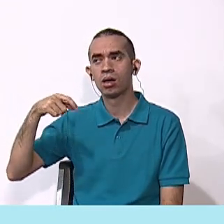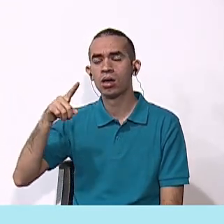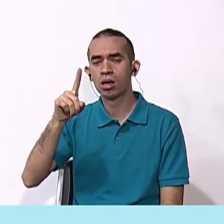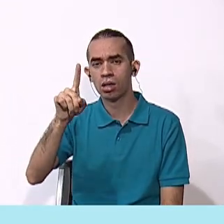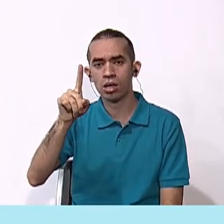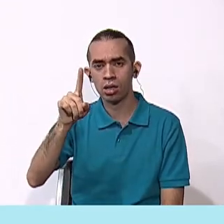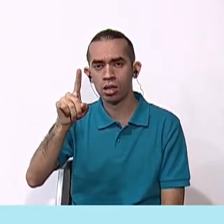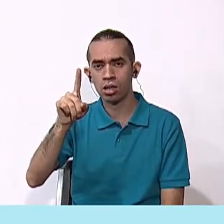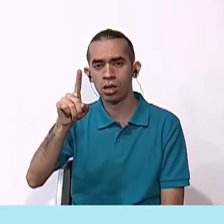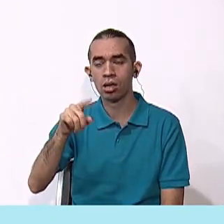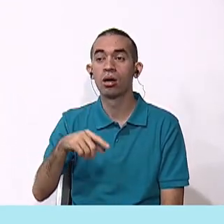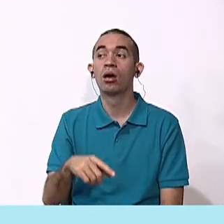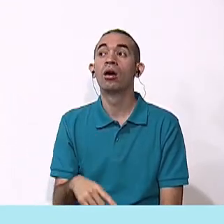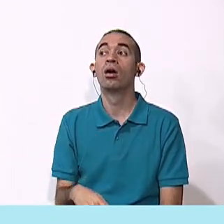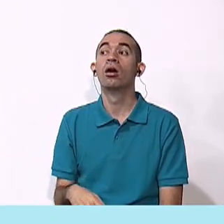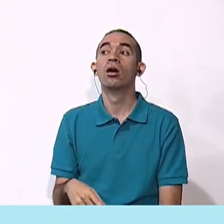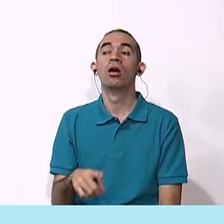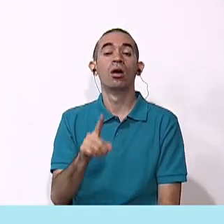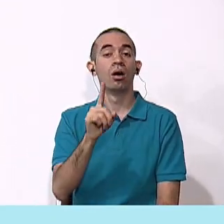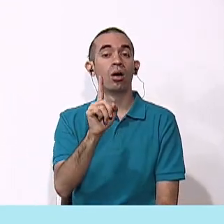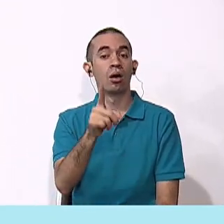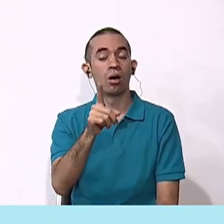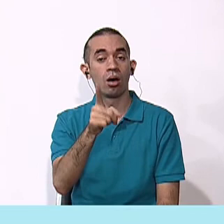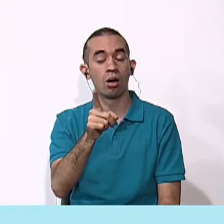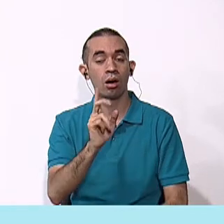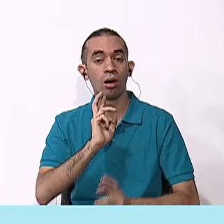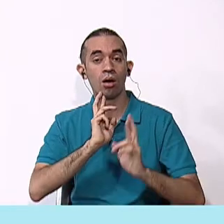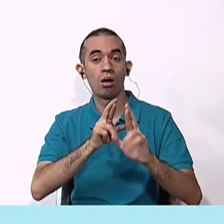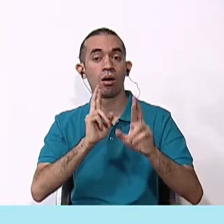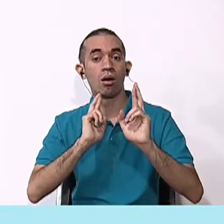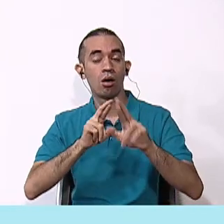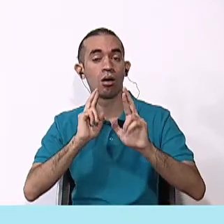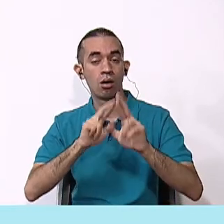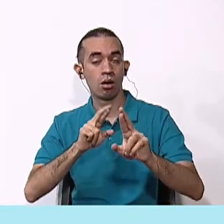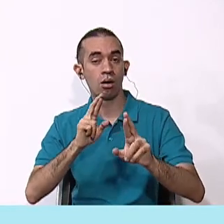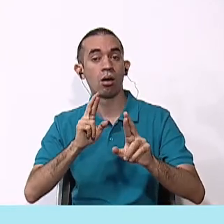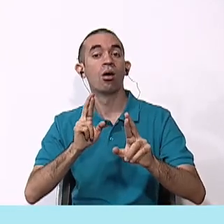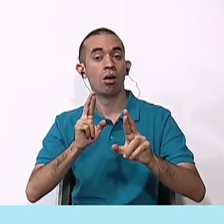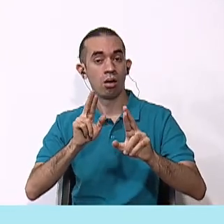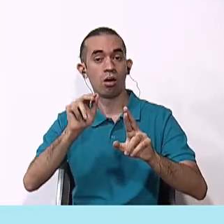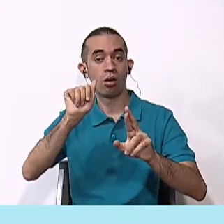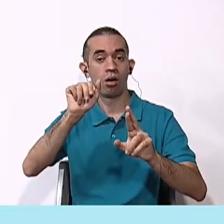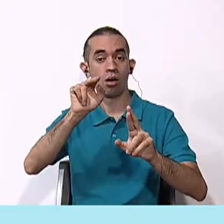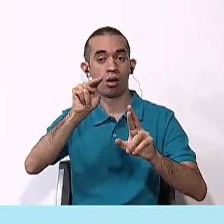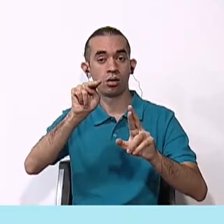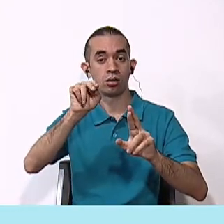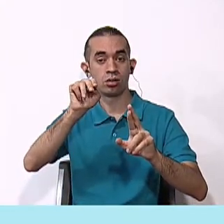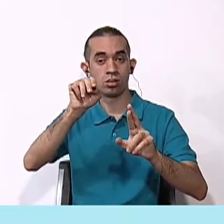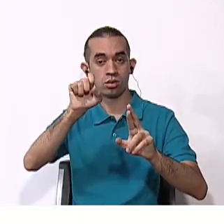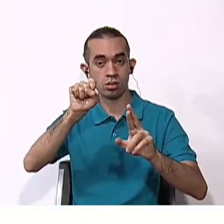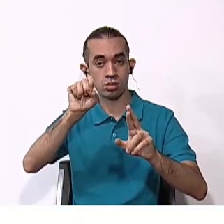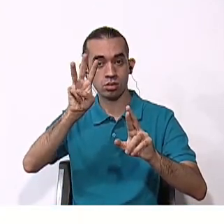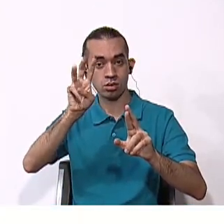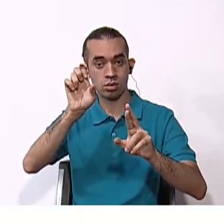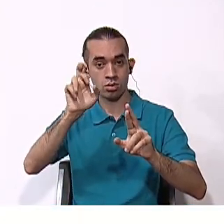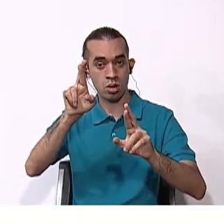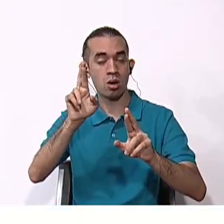Listen. You are going to answer. Okay.